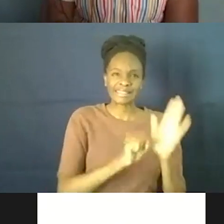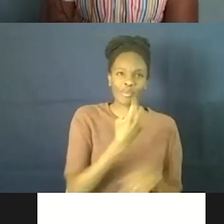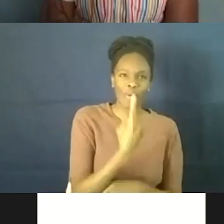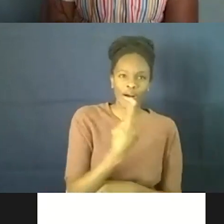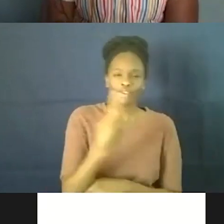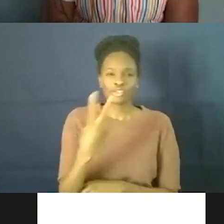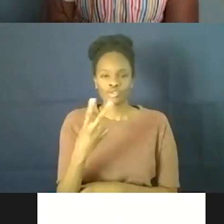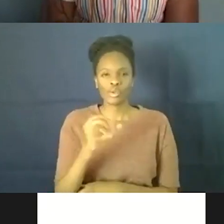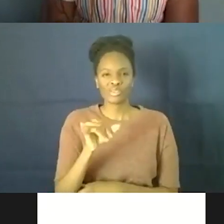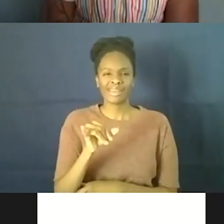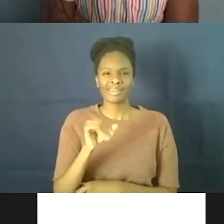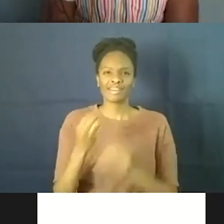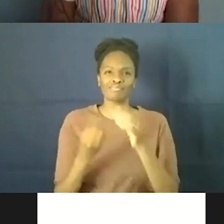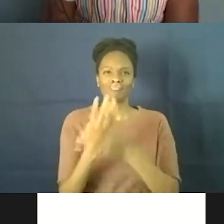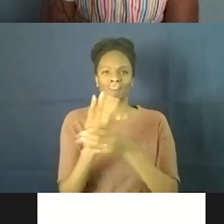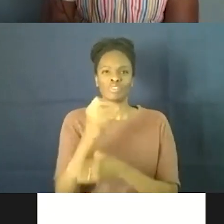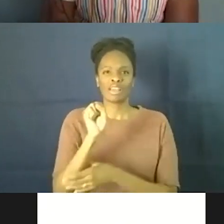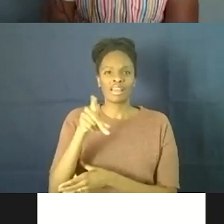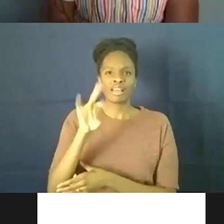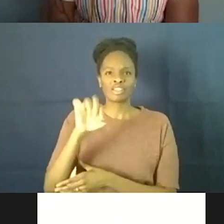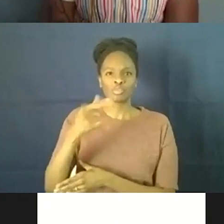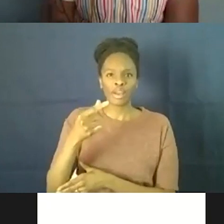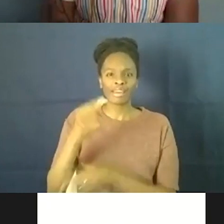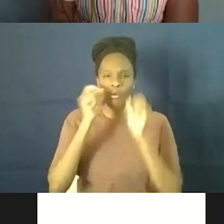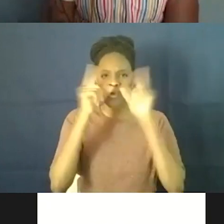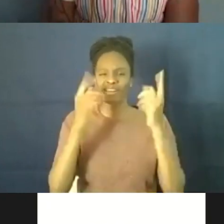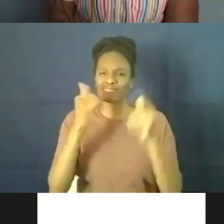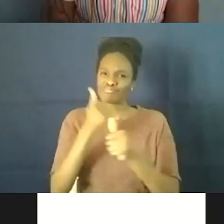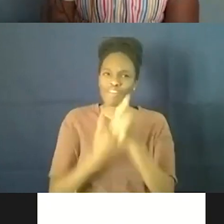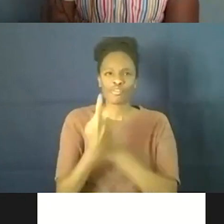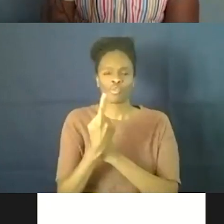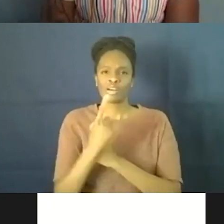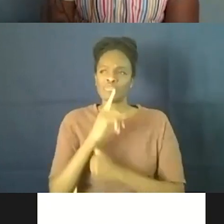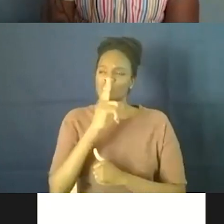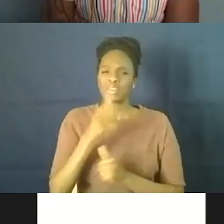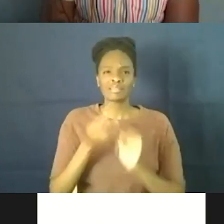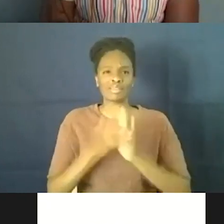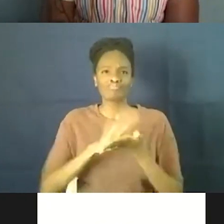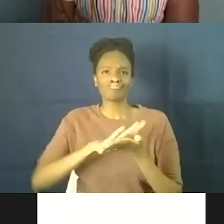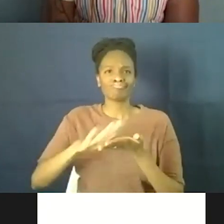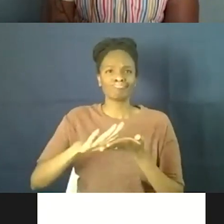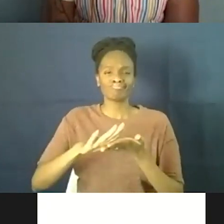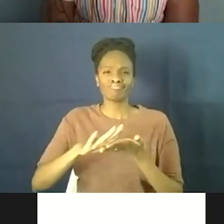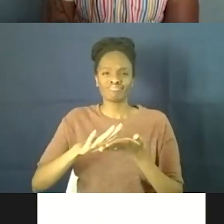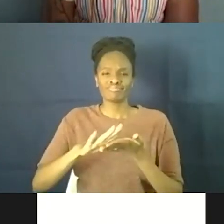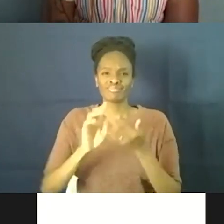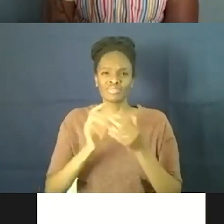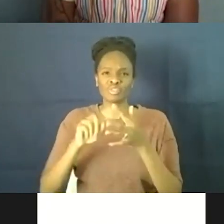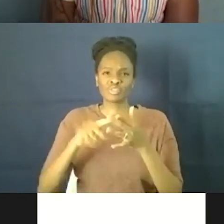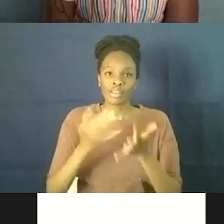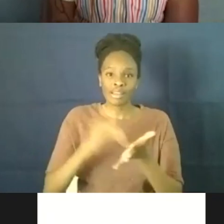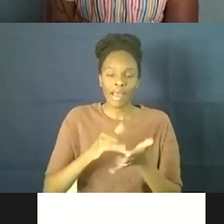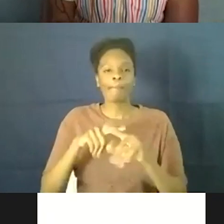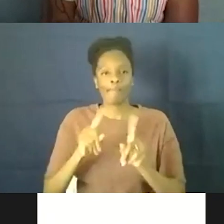Justin said, like a spring awakening. Everyone's just trying to like get a reboot and do a palate cleanse. But of course, they, as the season